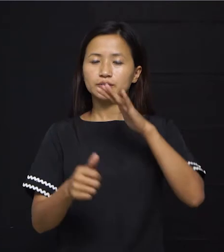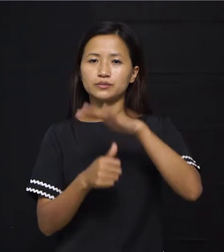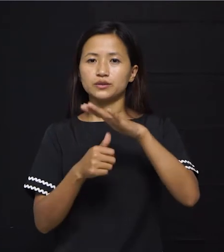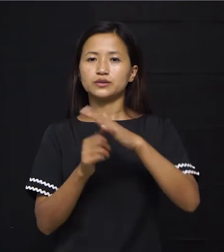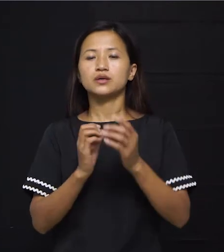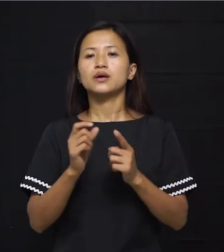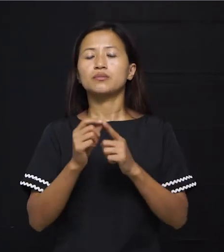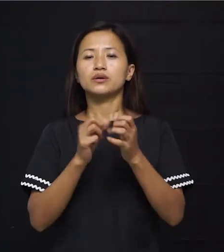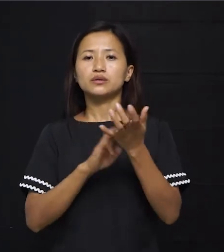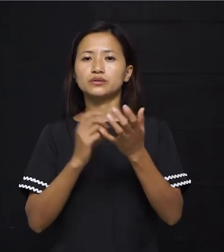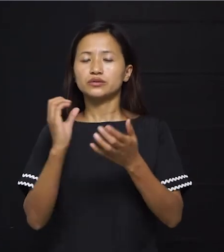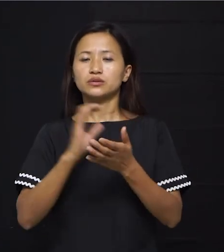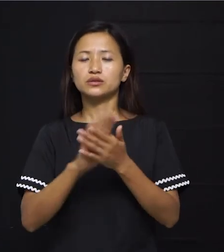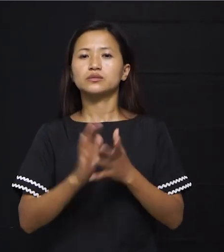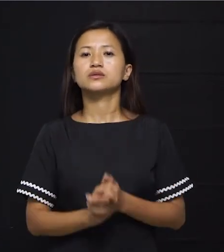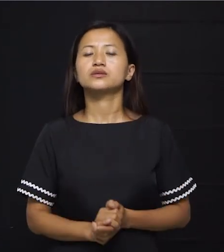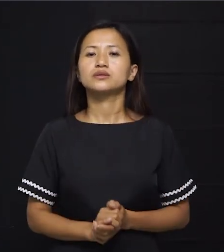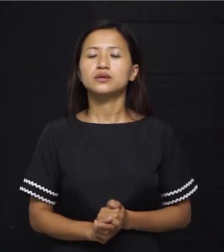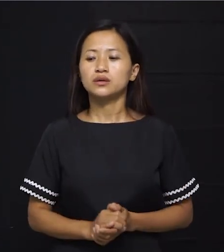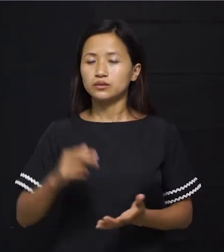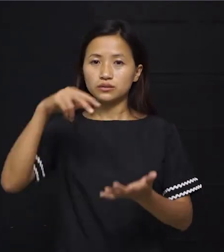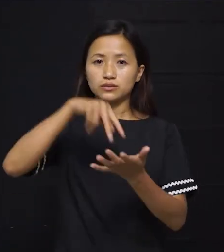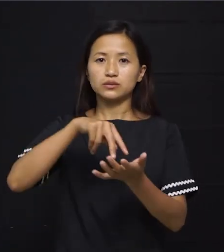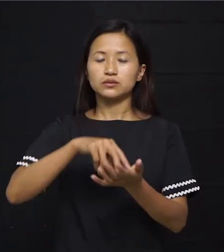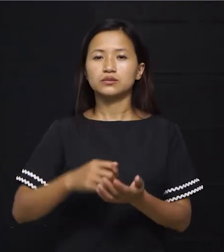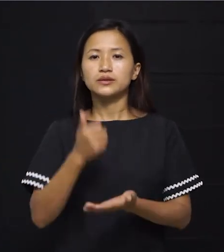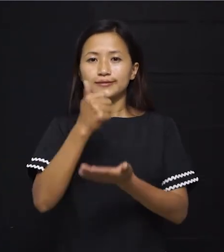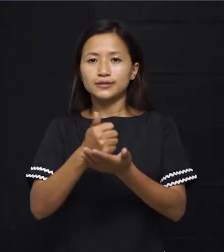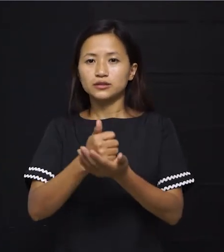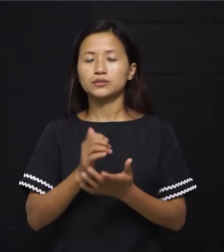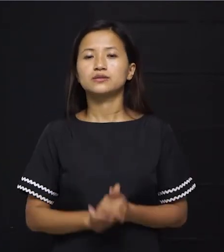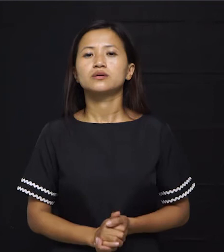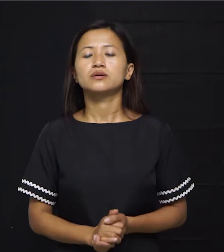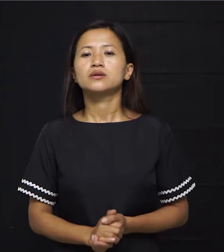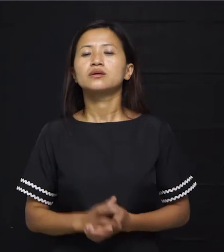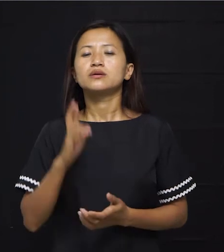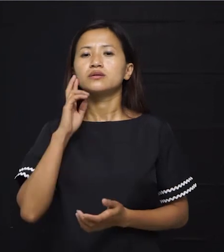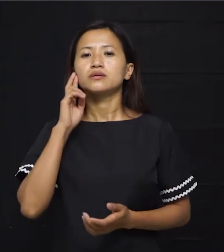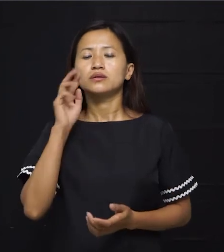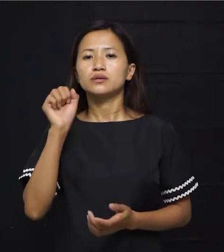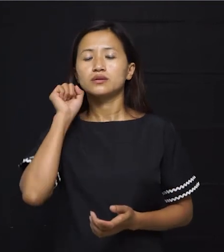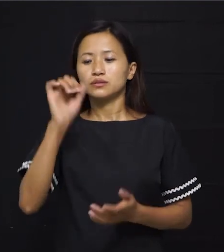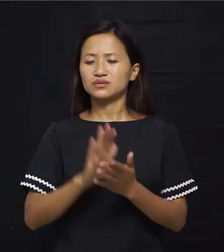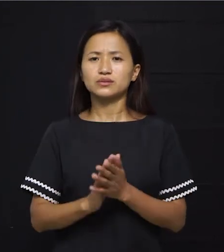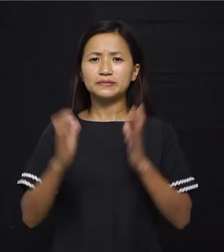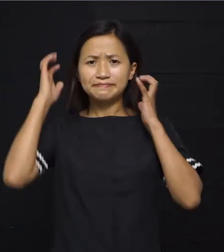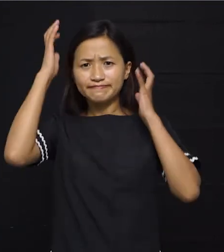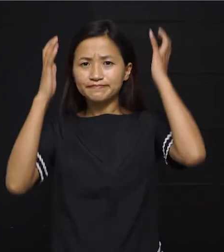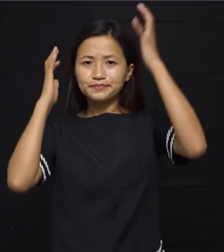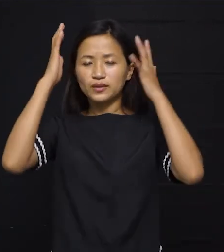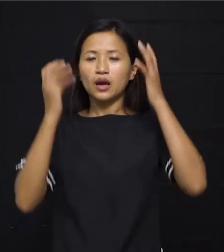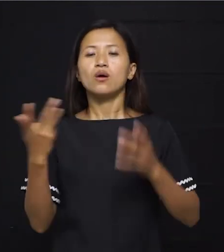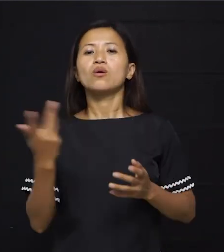when this head punch? Juman, right? So when Juman stood up to give his judgment, he was so tensed. He wanted to